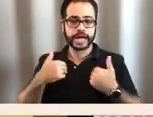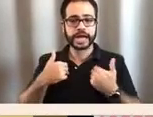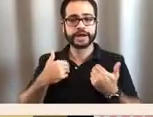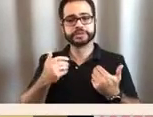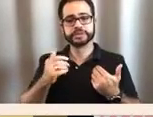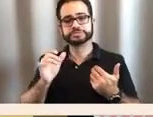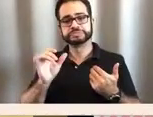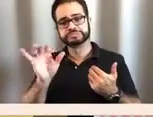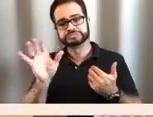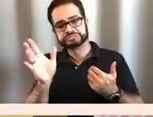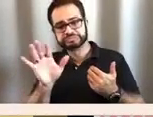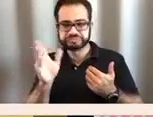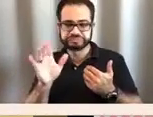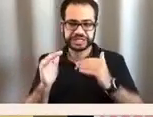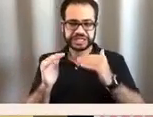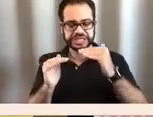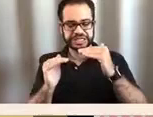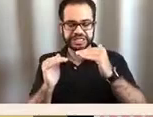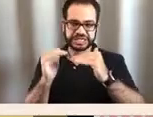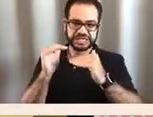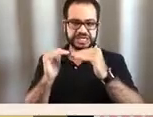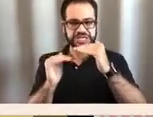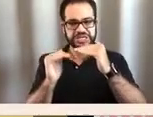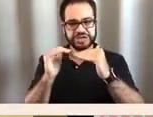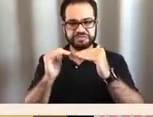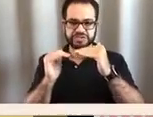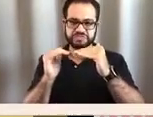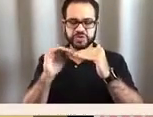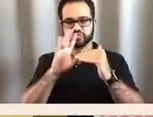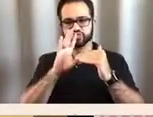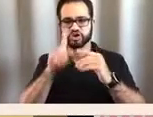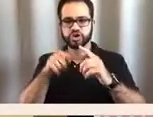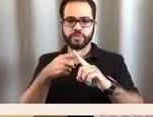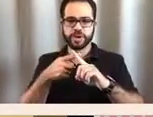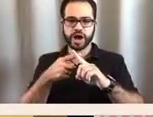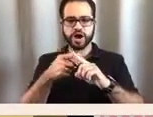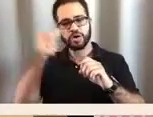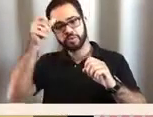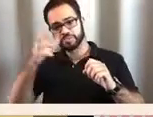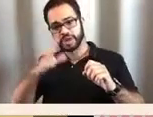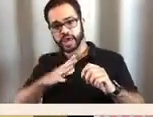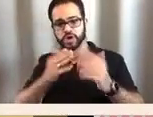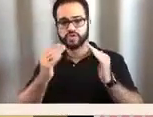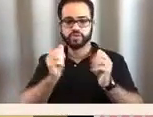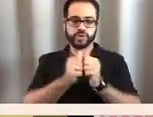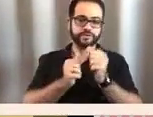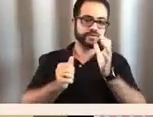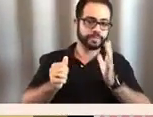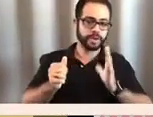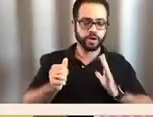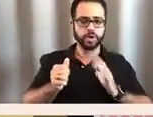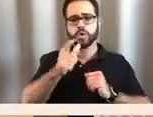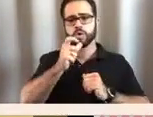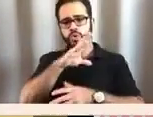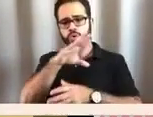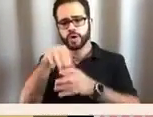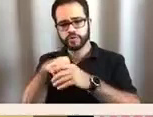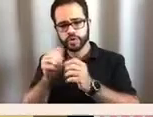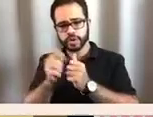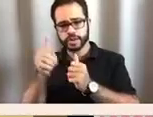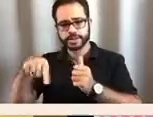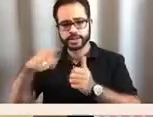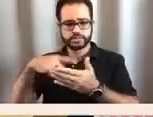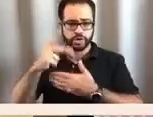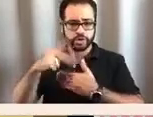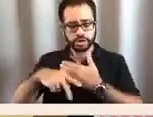almost even balance when we start looking at males and female who are in these programs. Now,